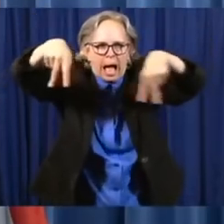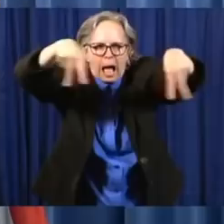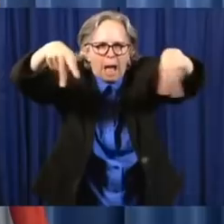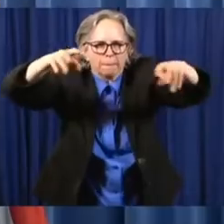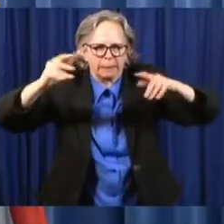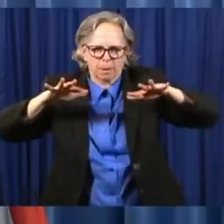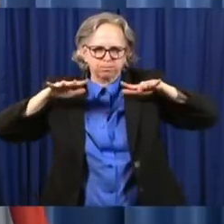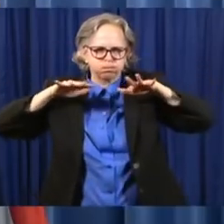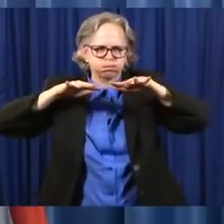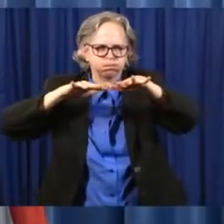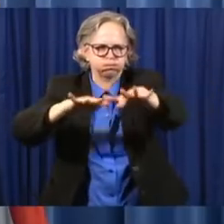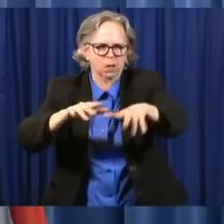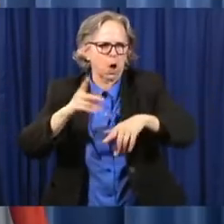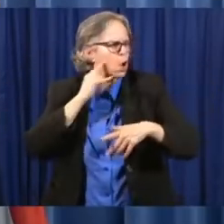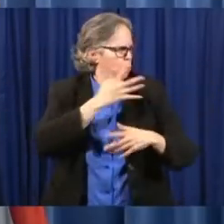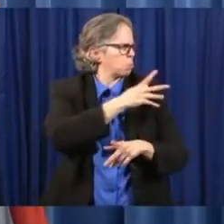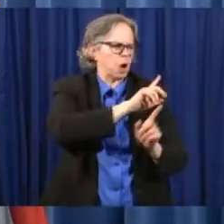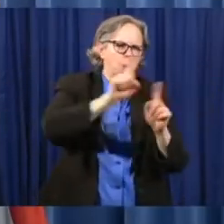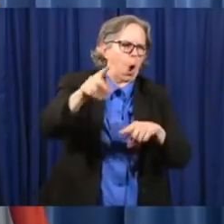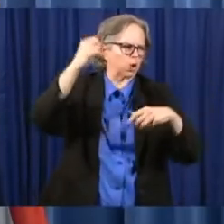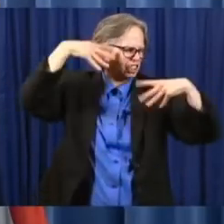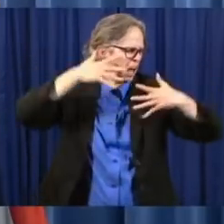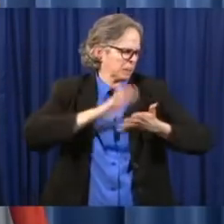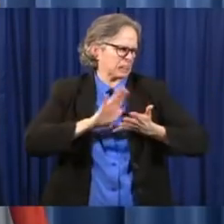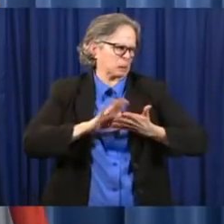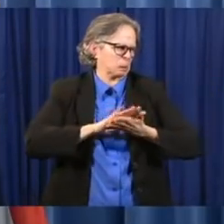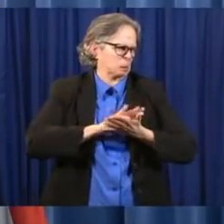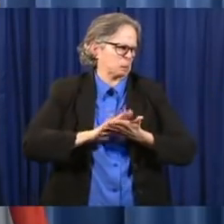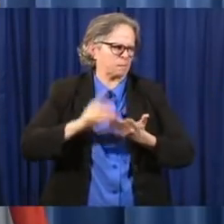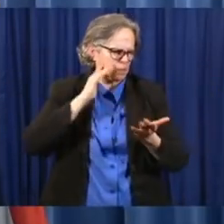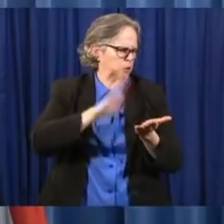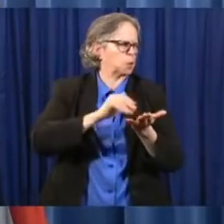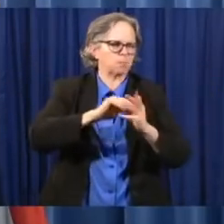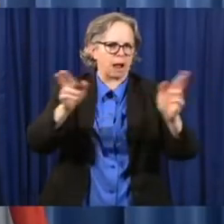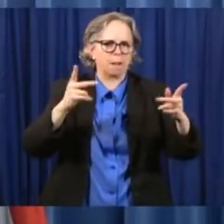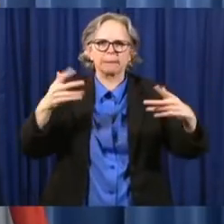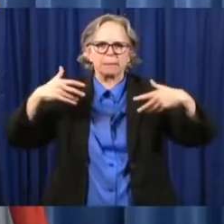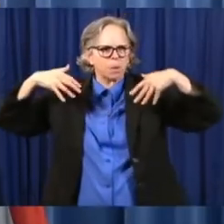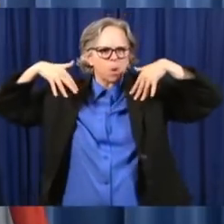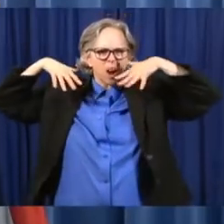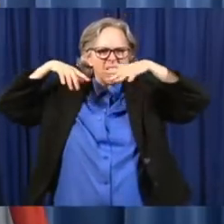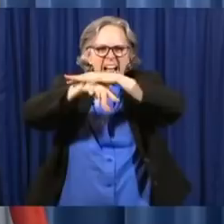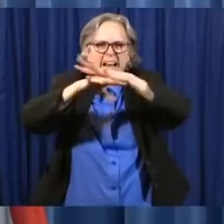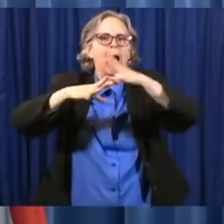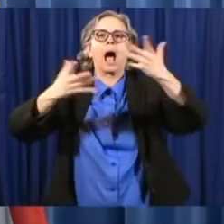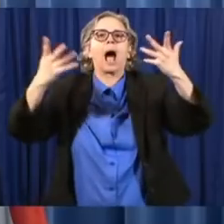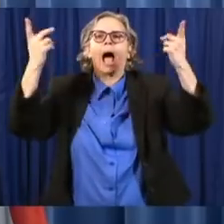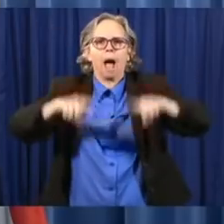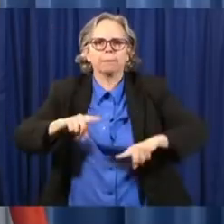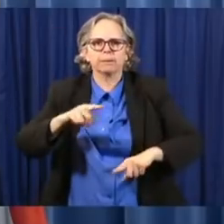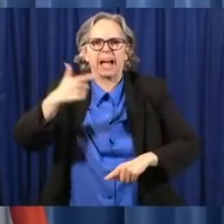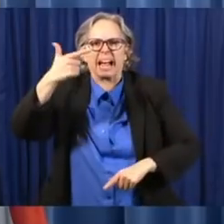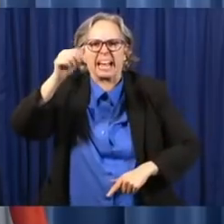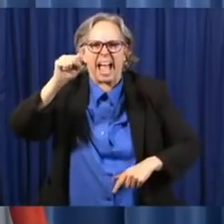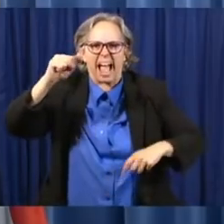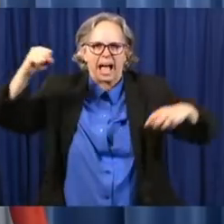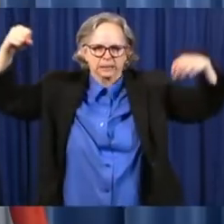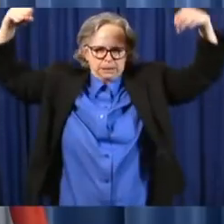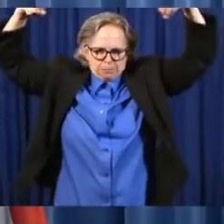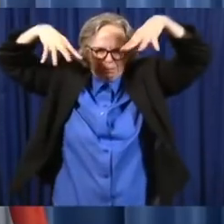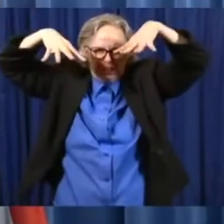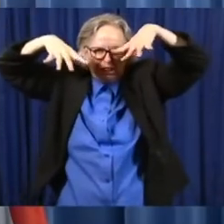shower, given the soap, and then the gas started coming out. Dad also